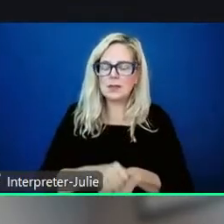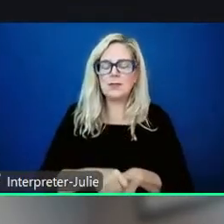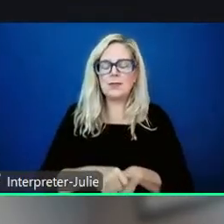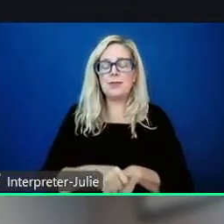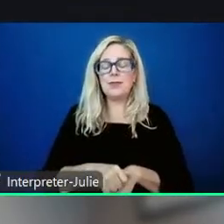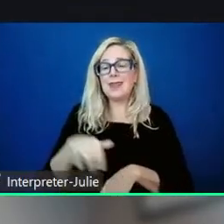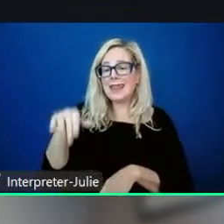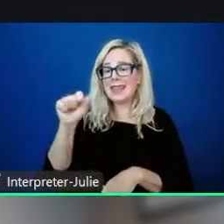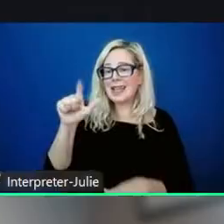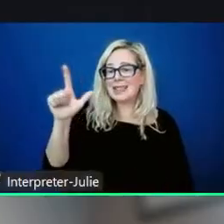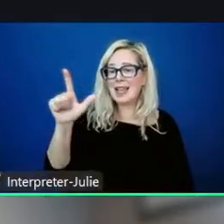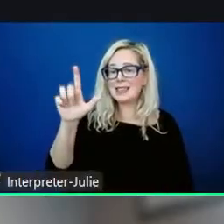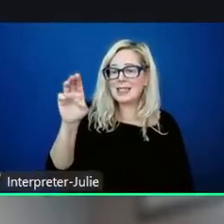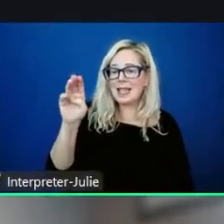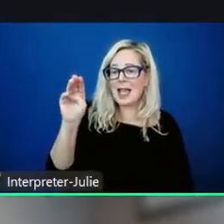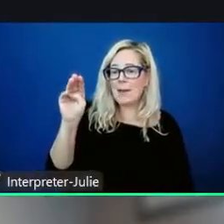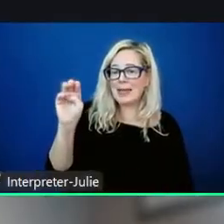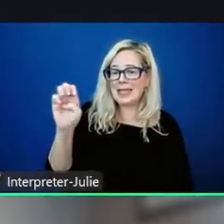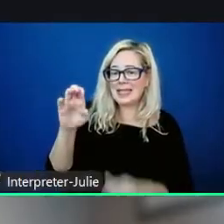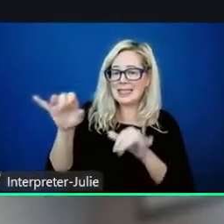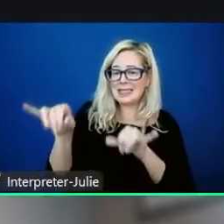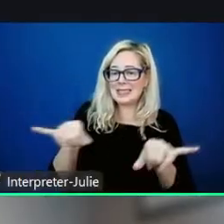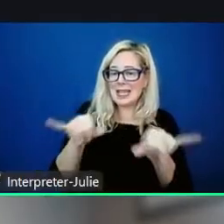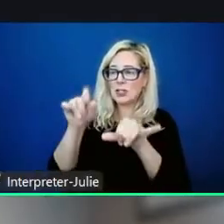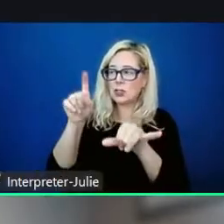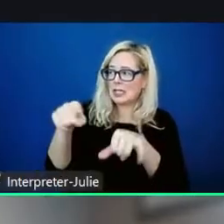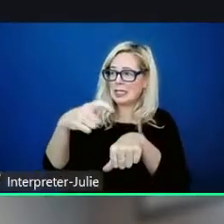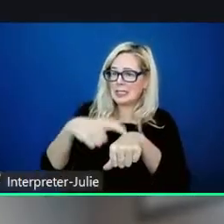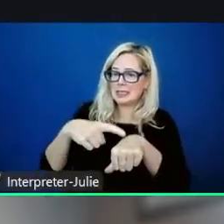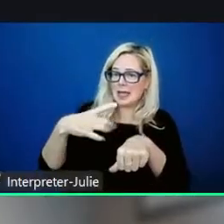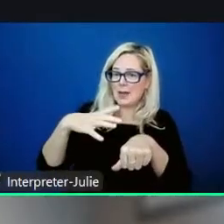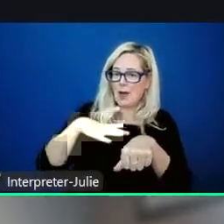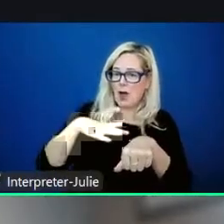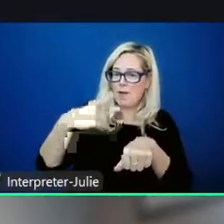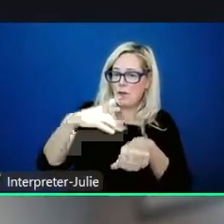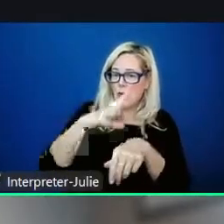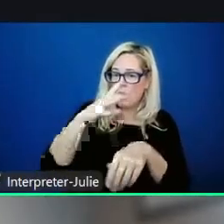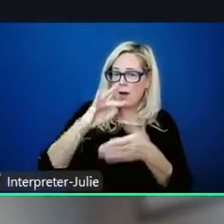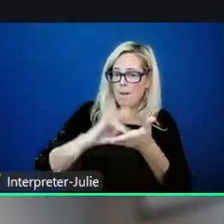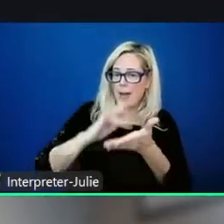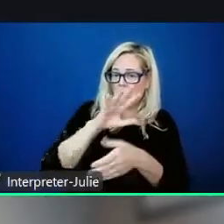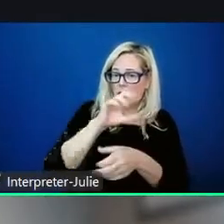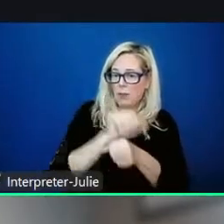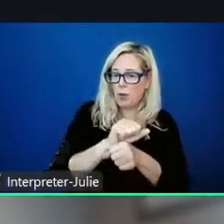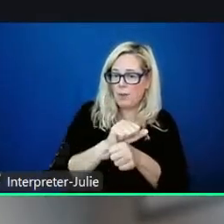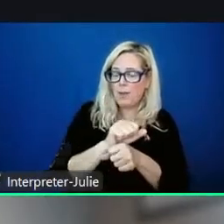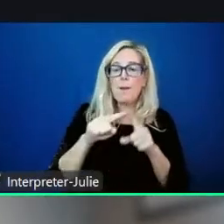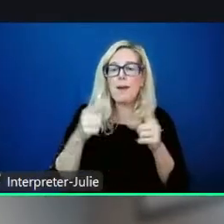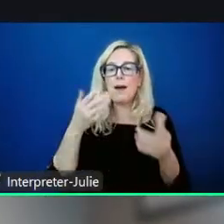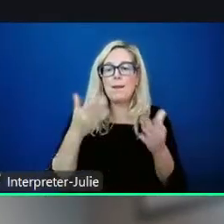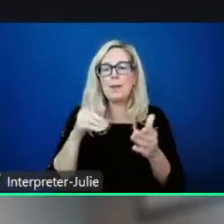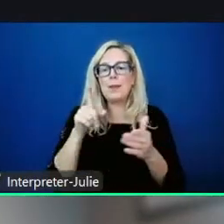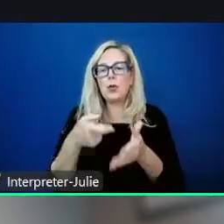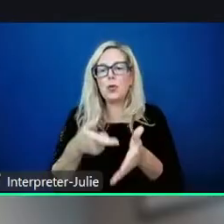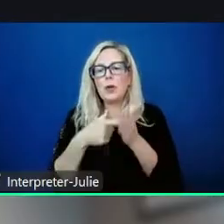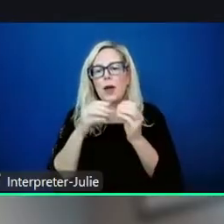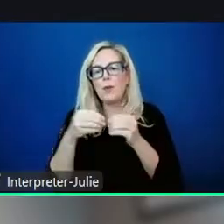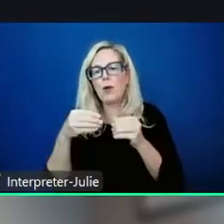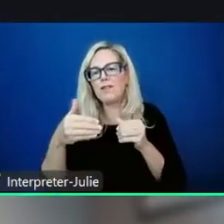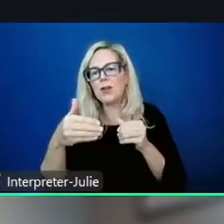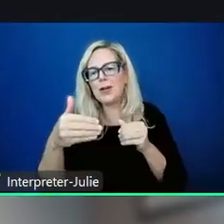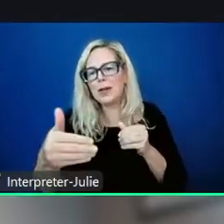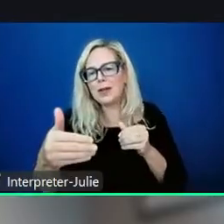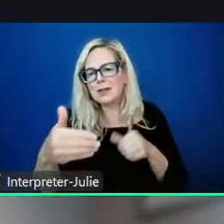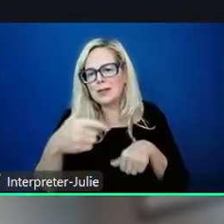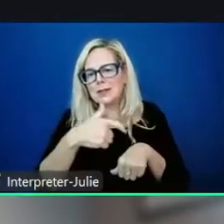time off for healthcare appointments, it may be at a frequency or time that's considered less